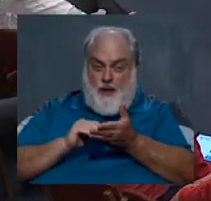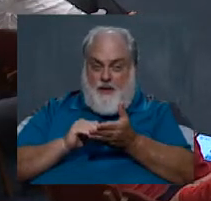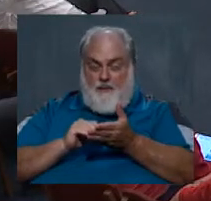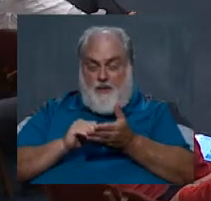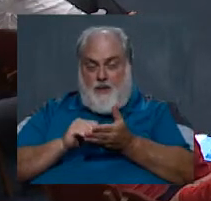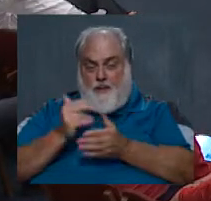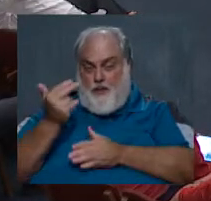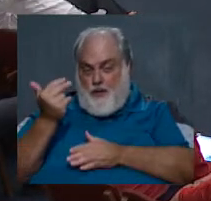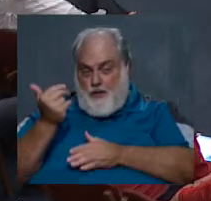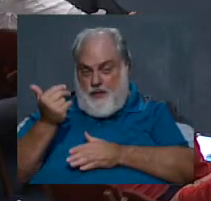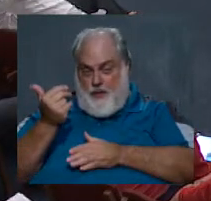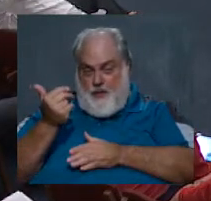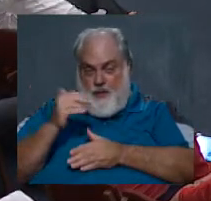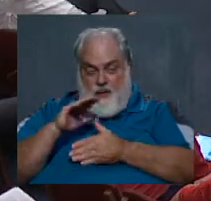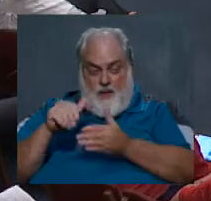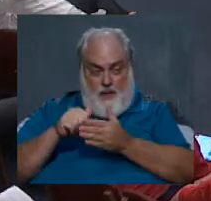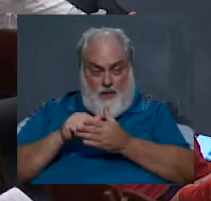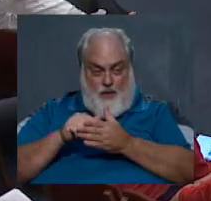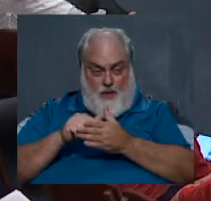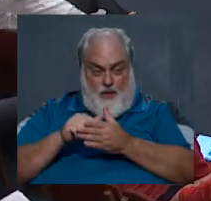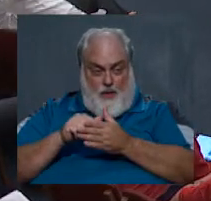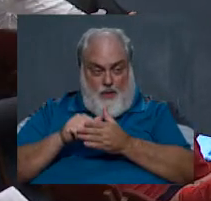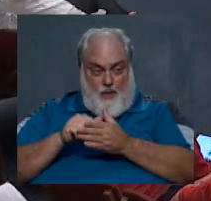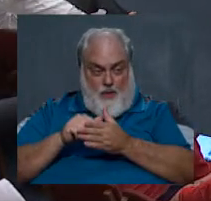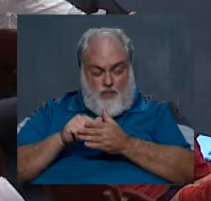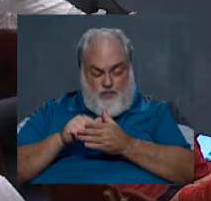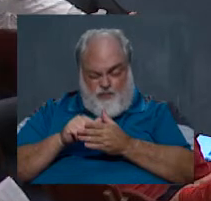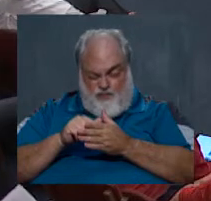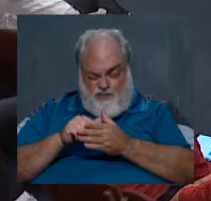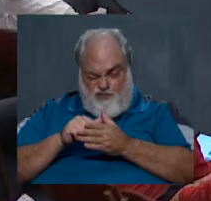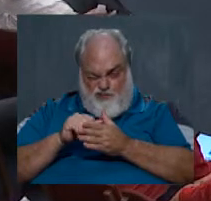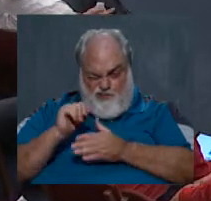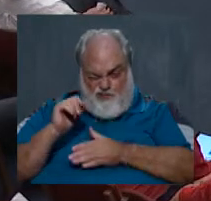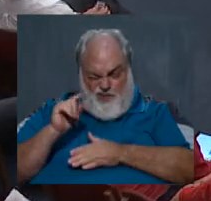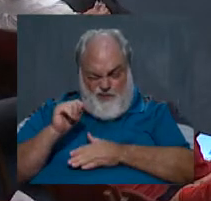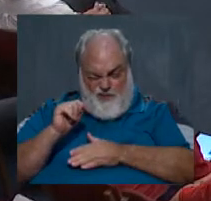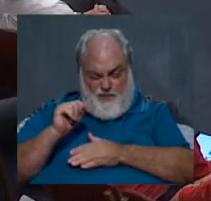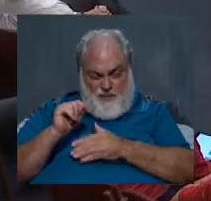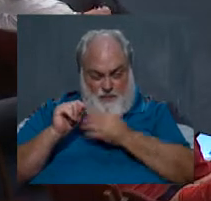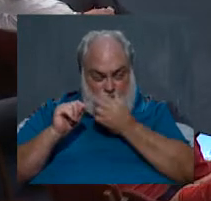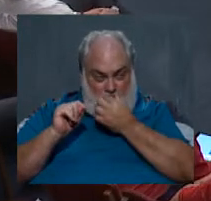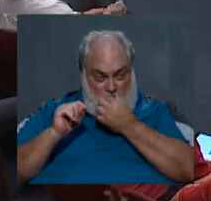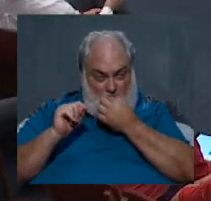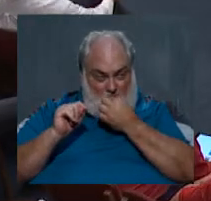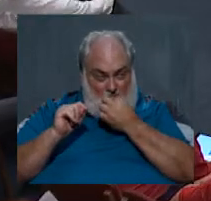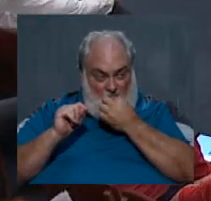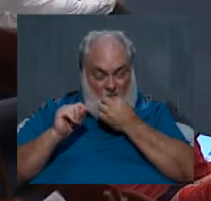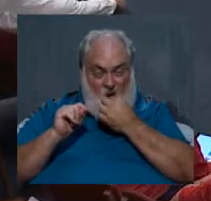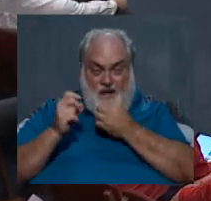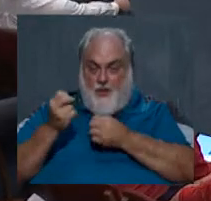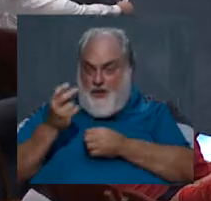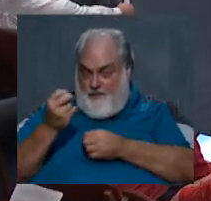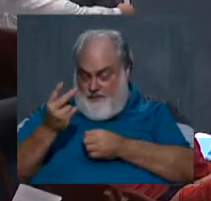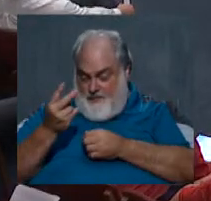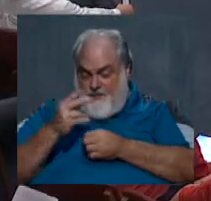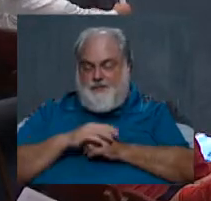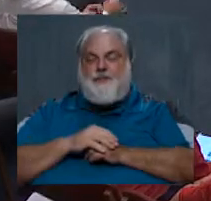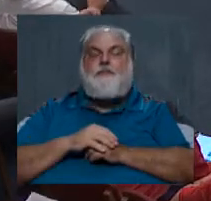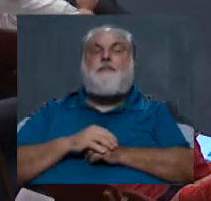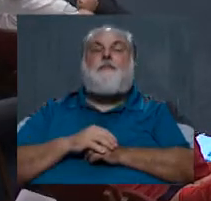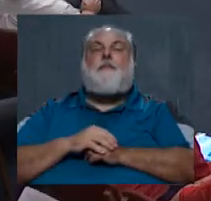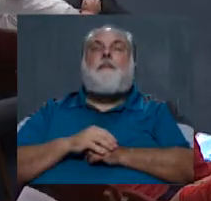defer item 13 till what time? October 12th.